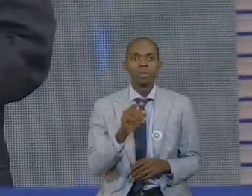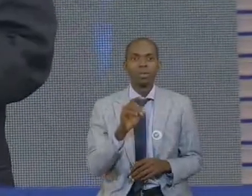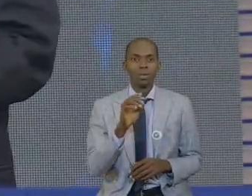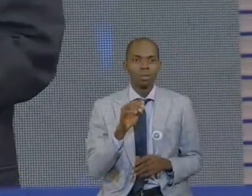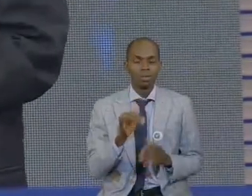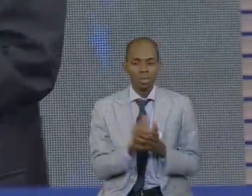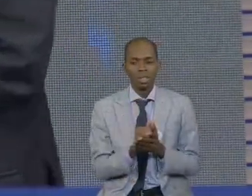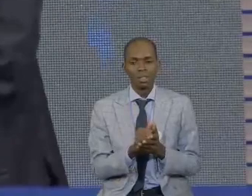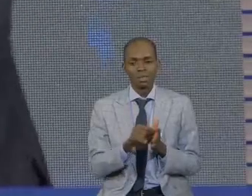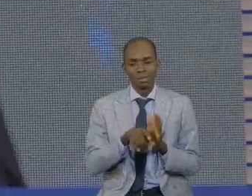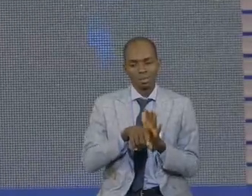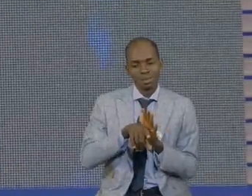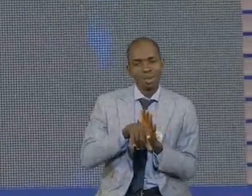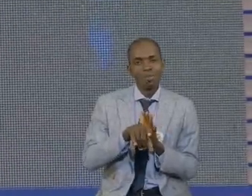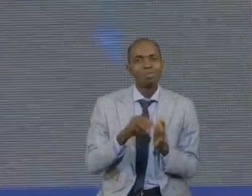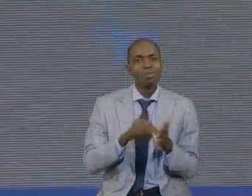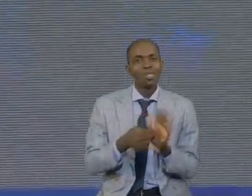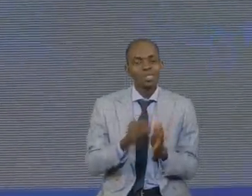Jacob."